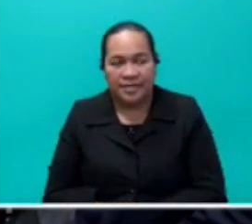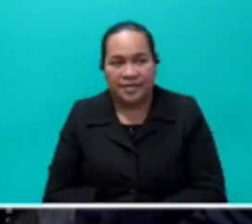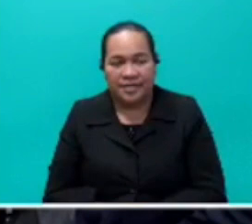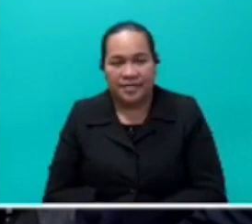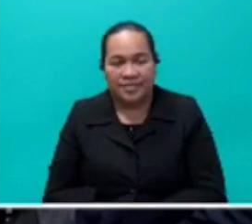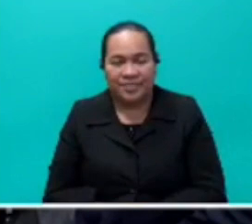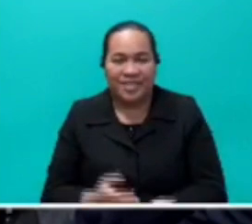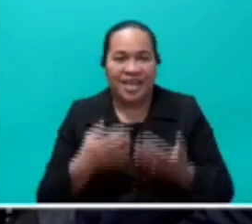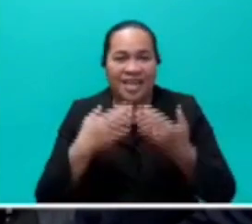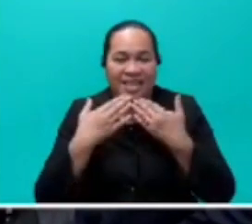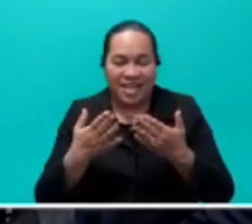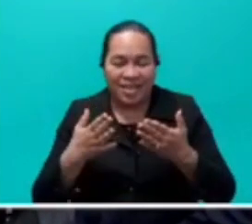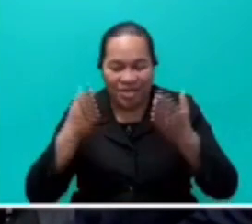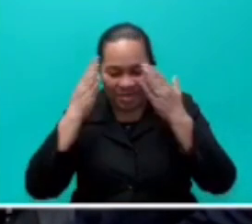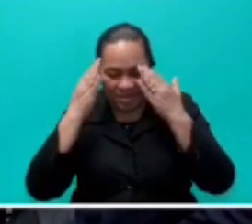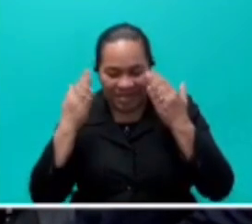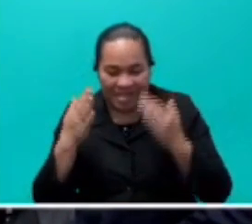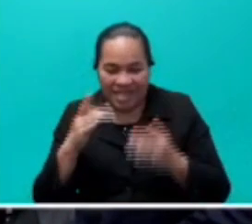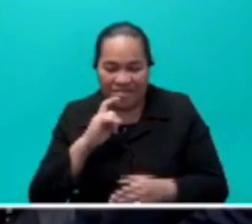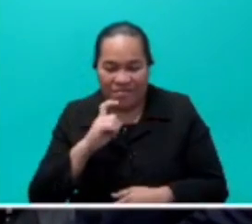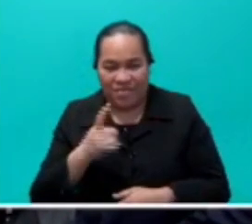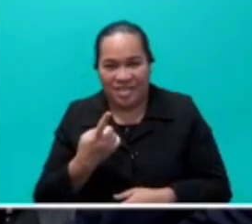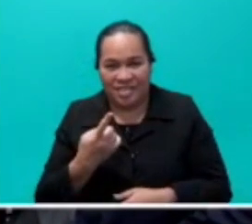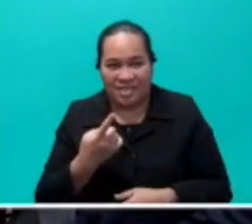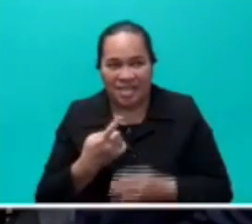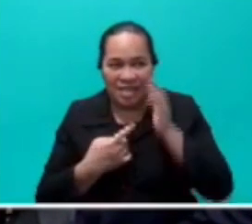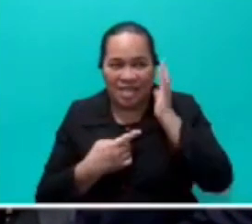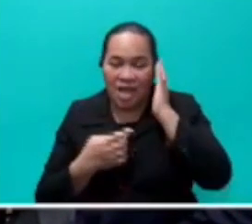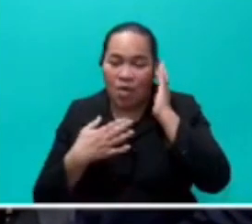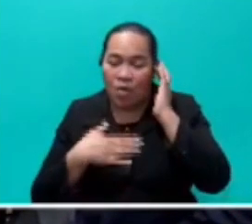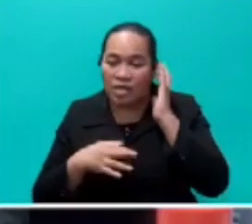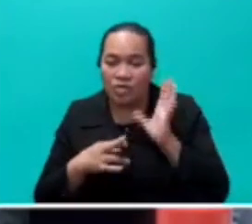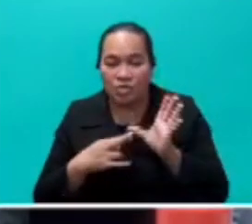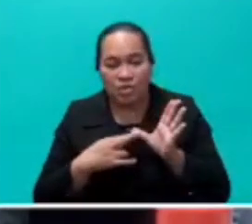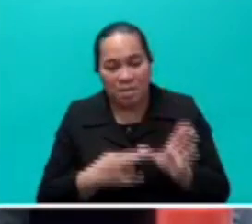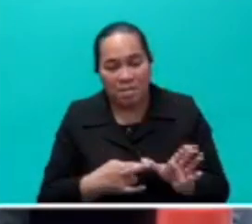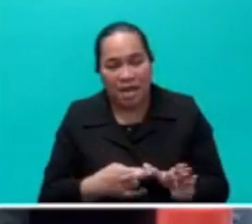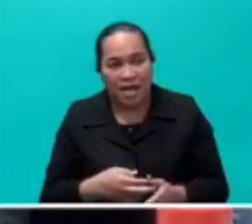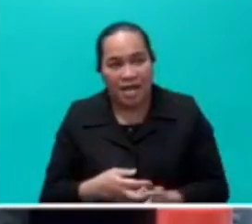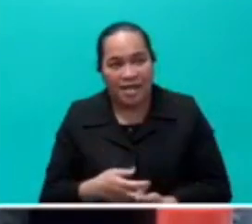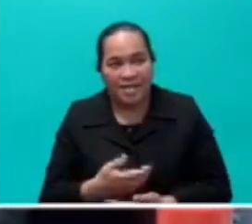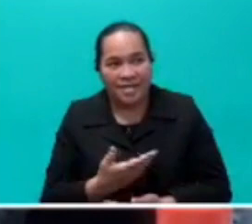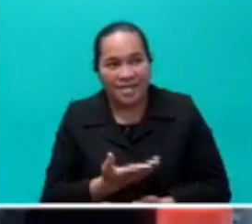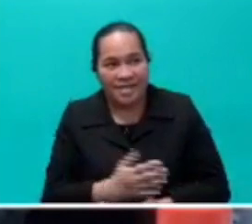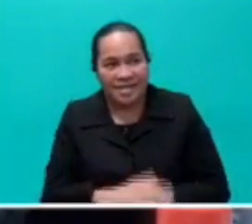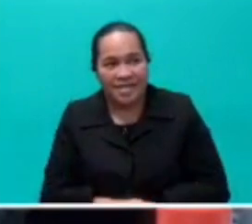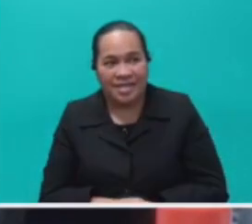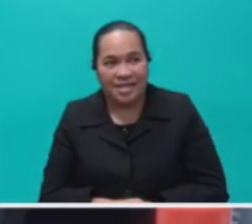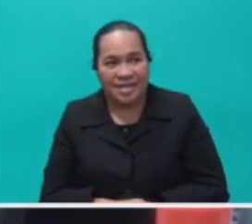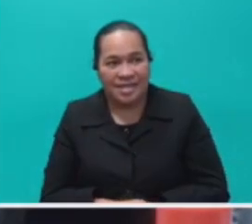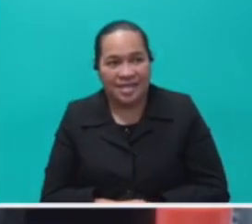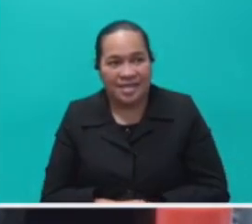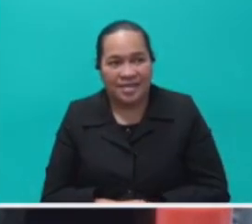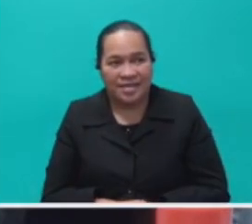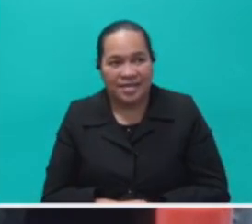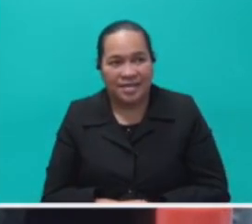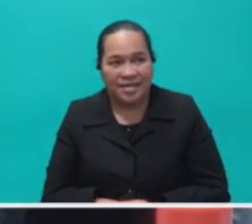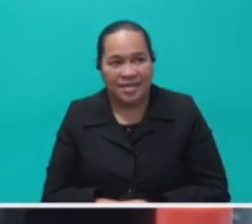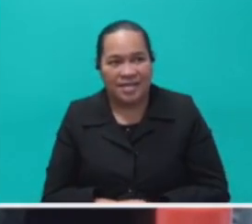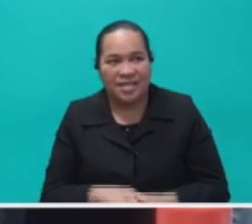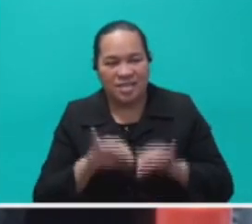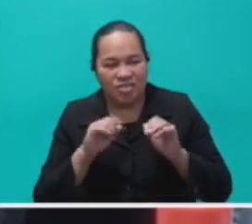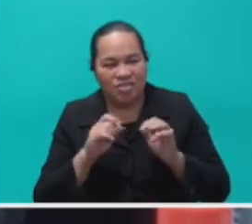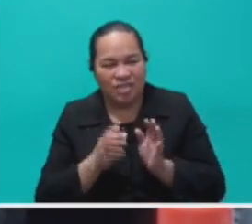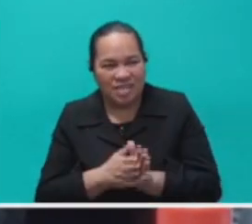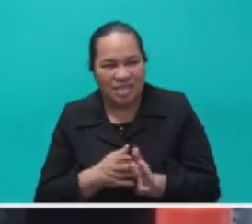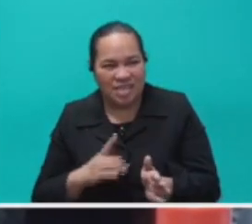Thank you, Mr. Speaker, sir. If I may first reply to the issue of delay. Yes, the issue of delay in the